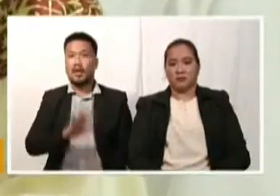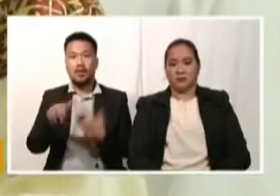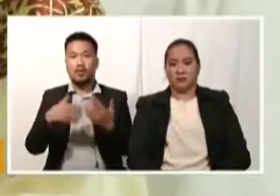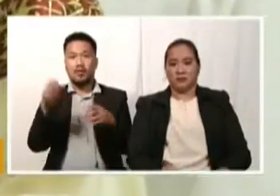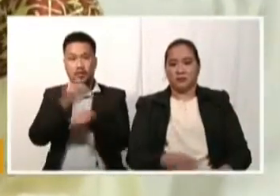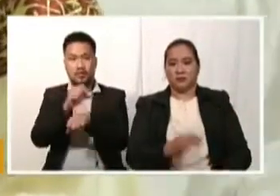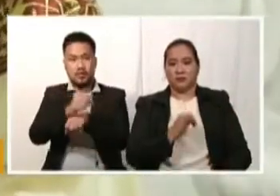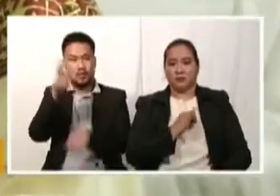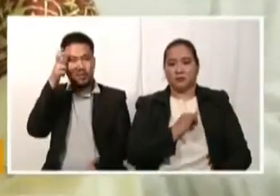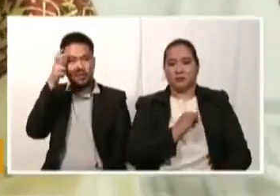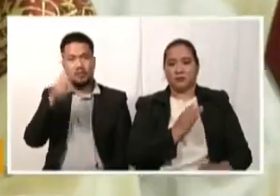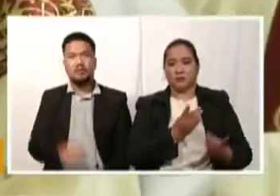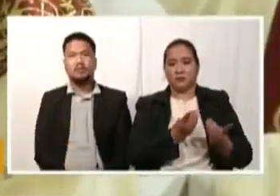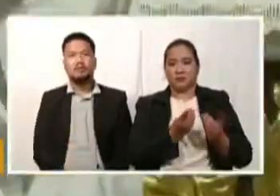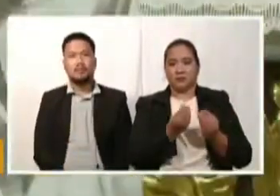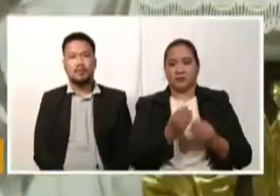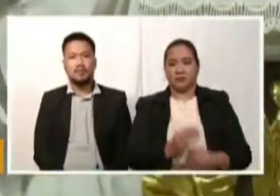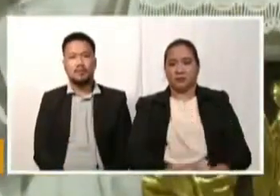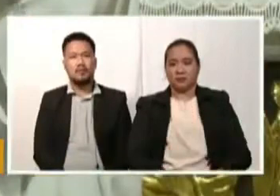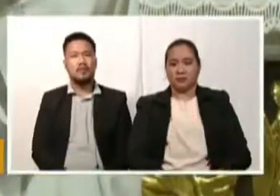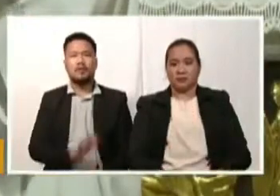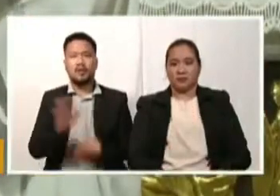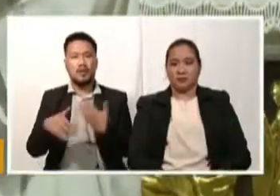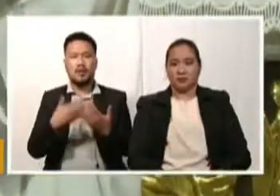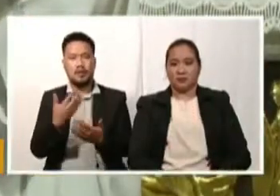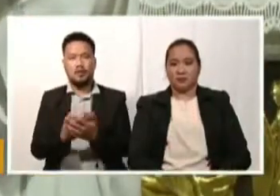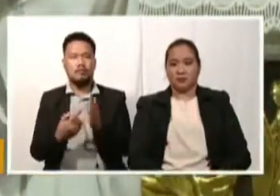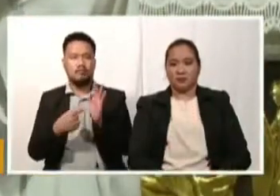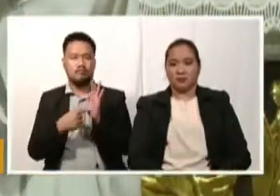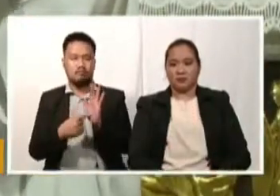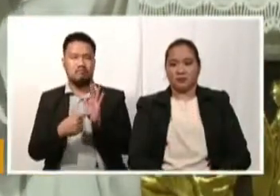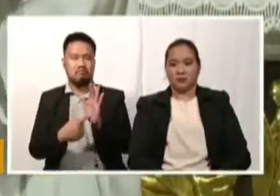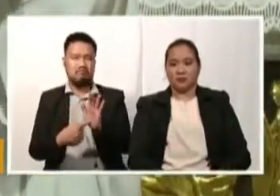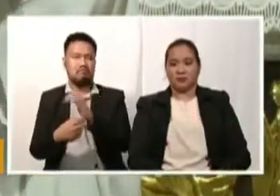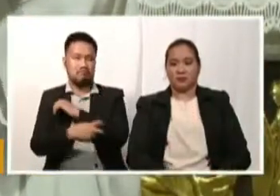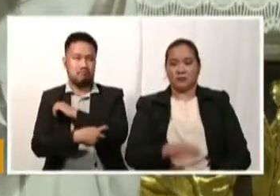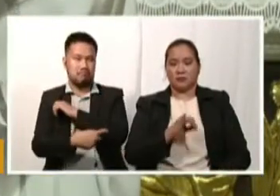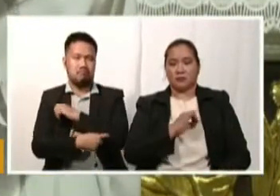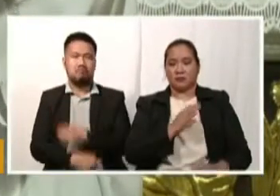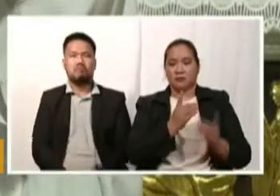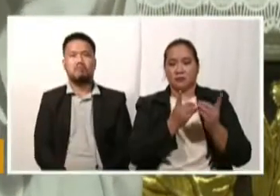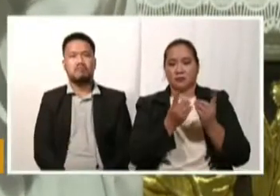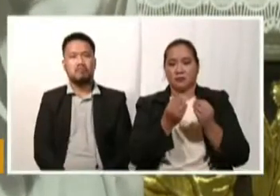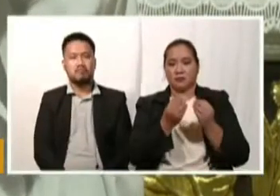do. And all its empty. Show. I do.